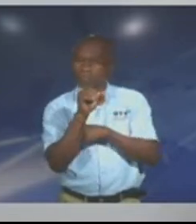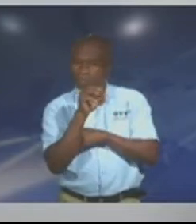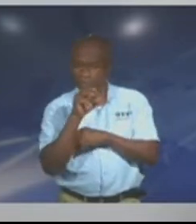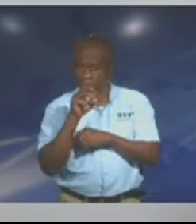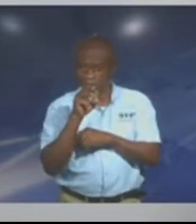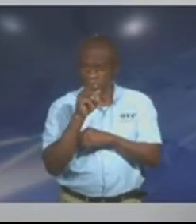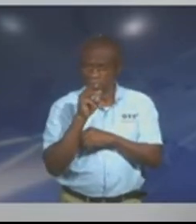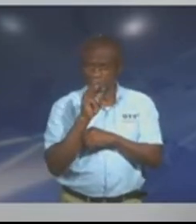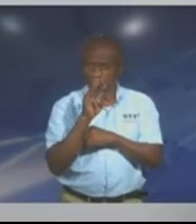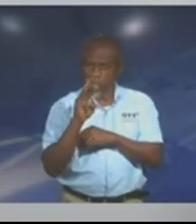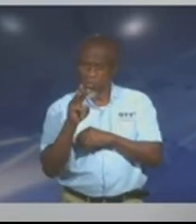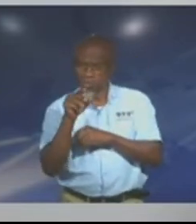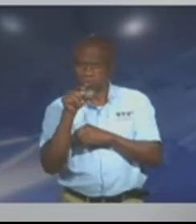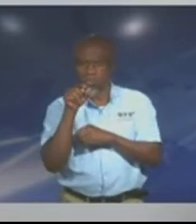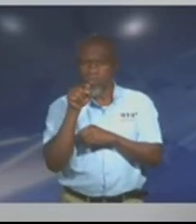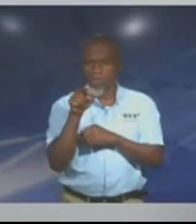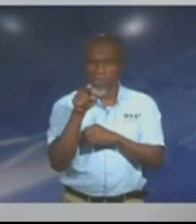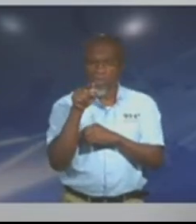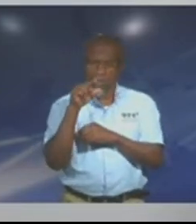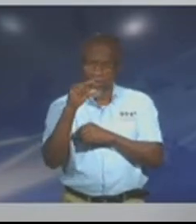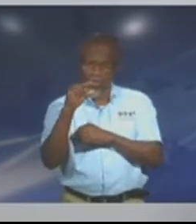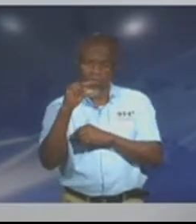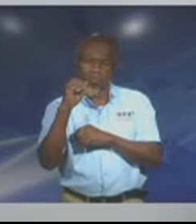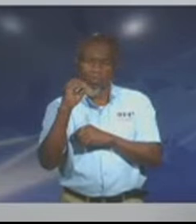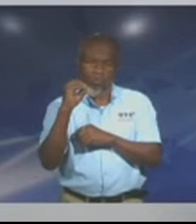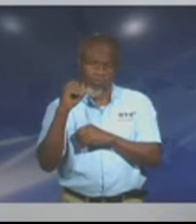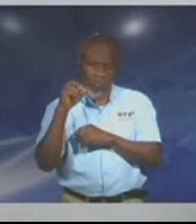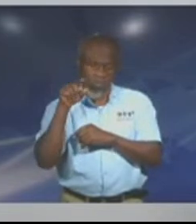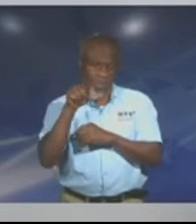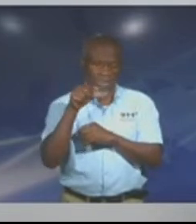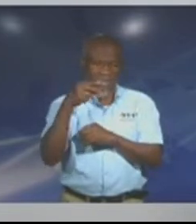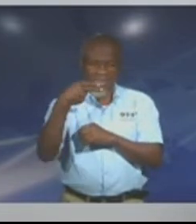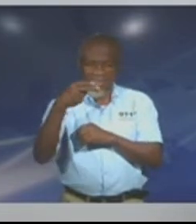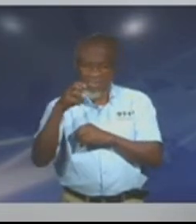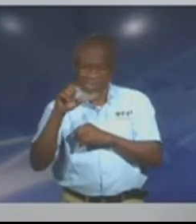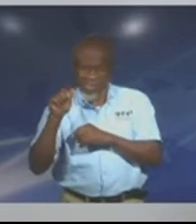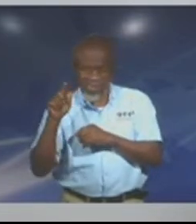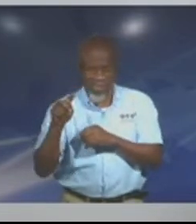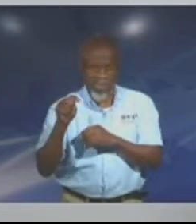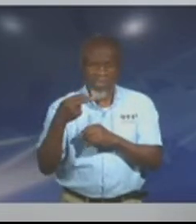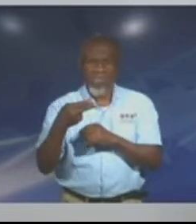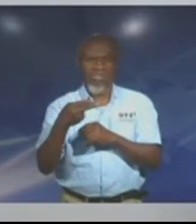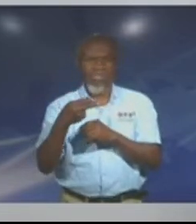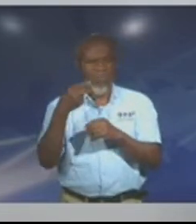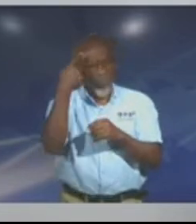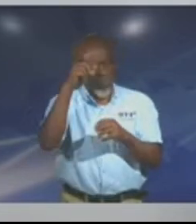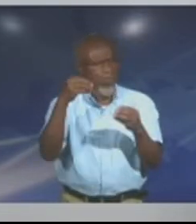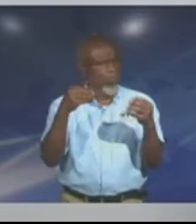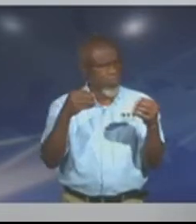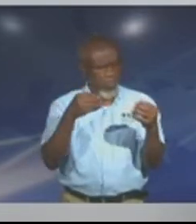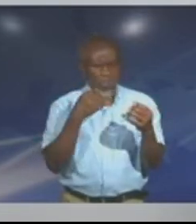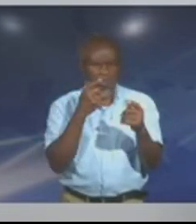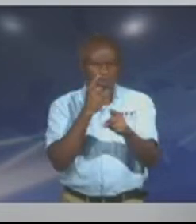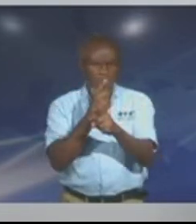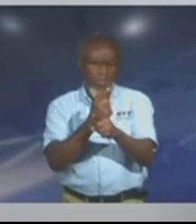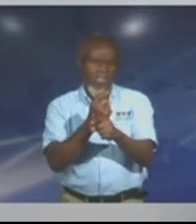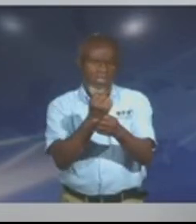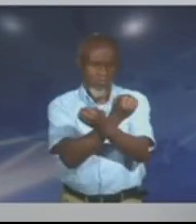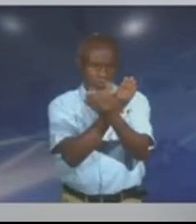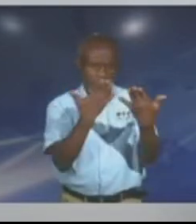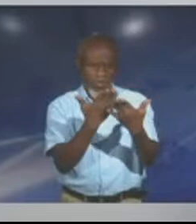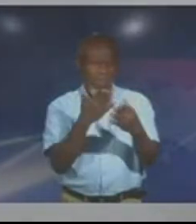www.health.gov.tt and social media pages for accurate and up-to-date health information. Please be safe, and goodbye for